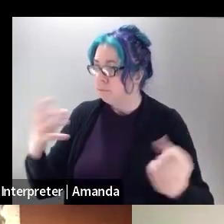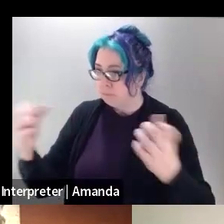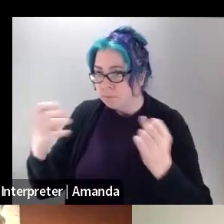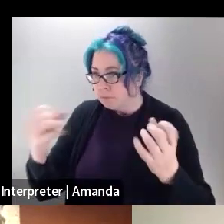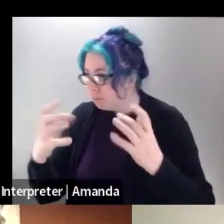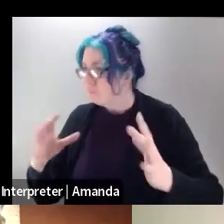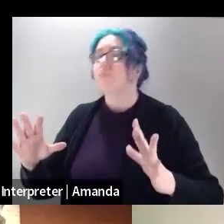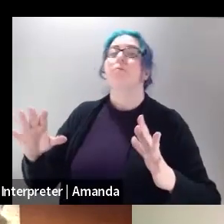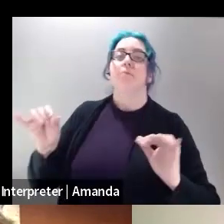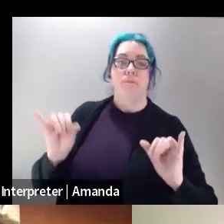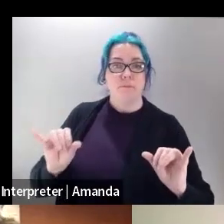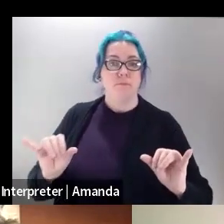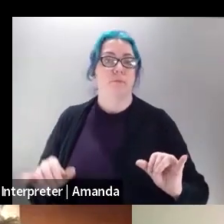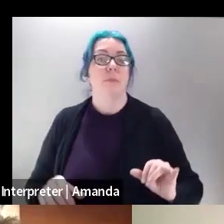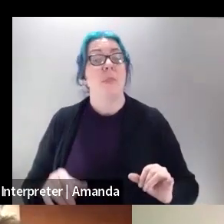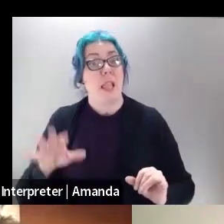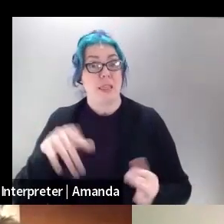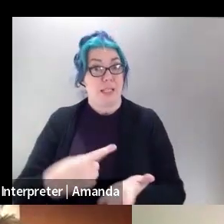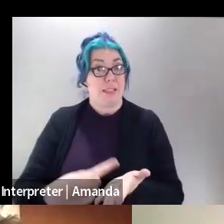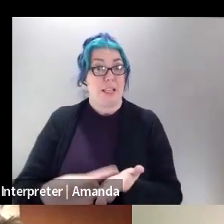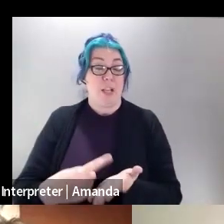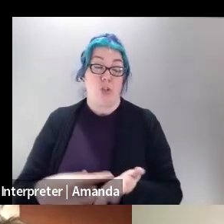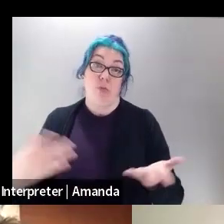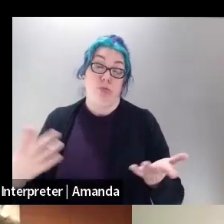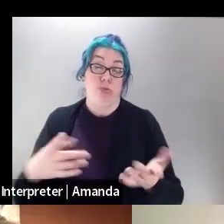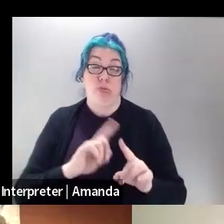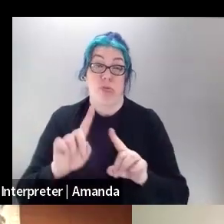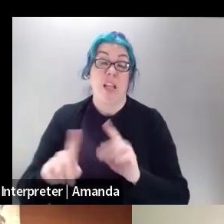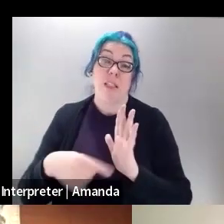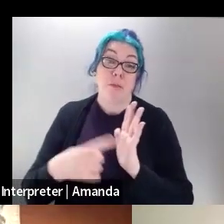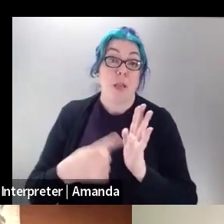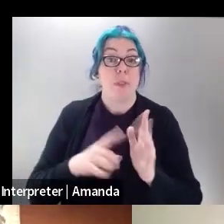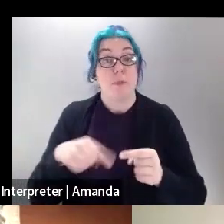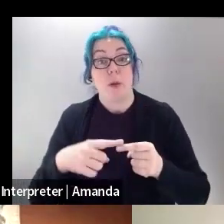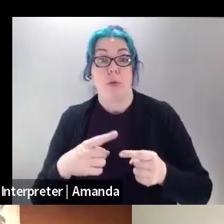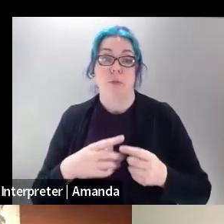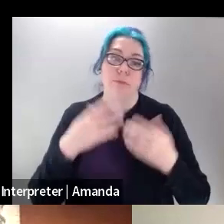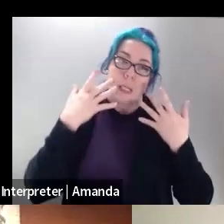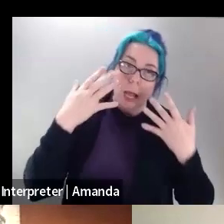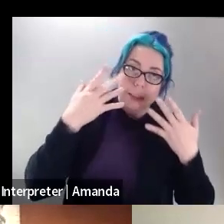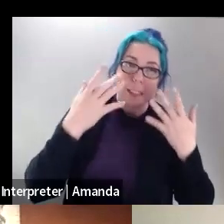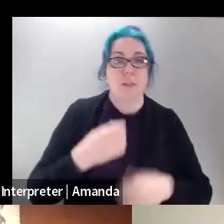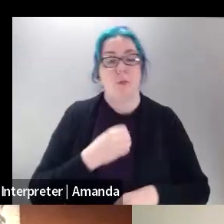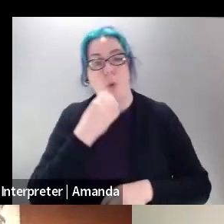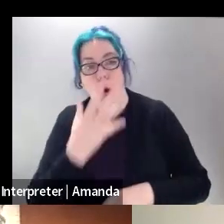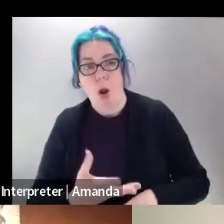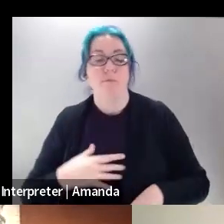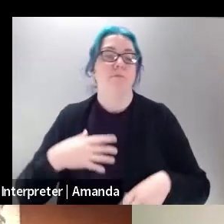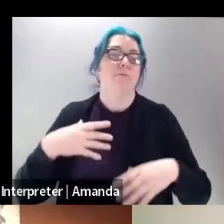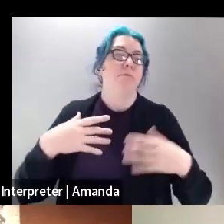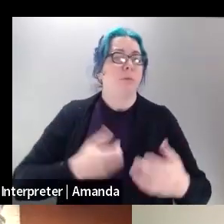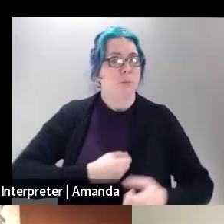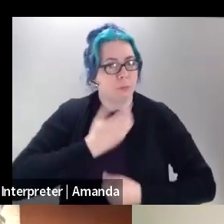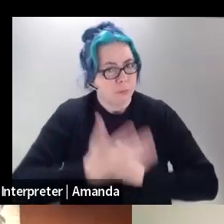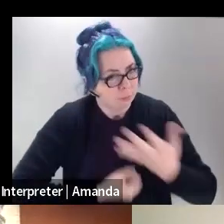conversation can range wildly from big themes like generosity and kindness to like specifics like I am allergic to peanuts, please don't have peanuts